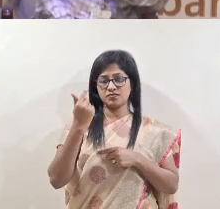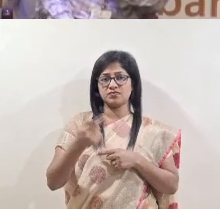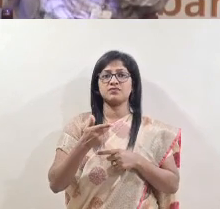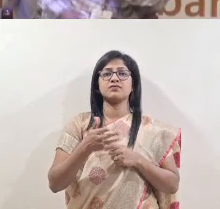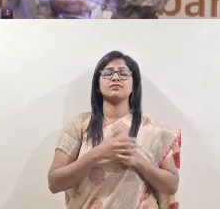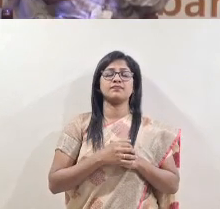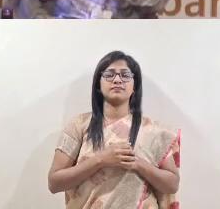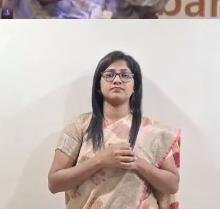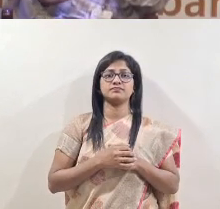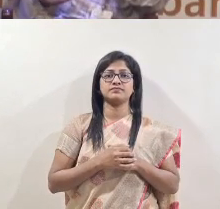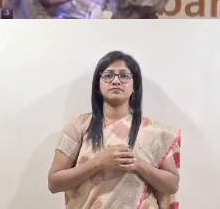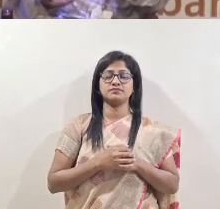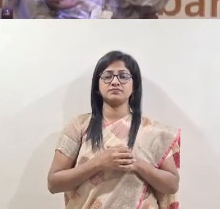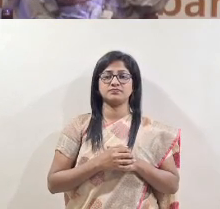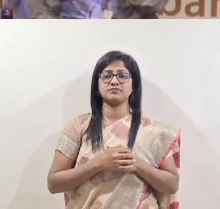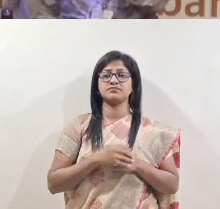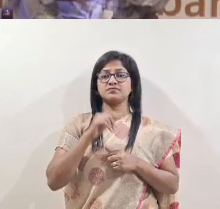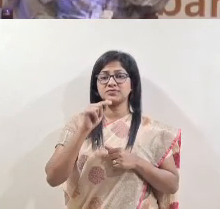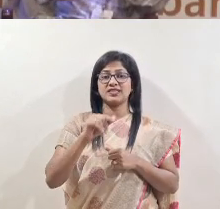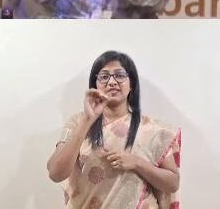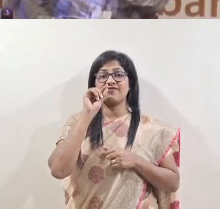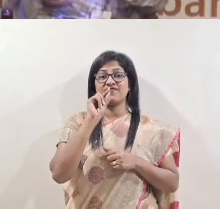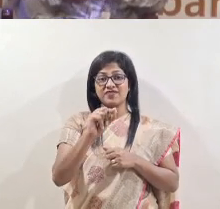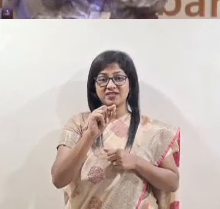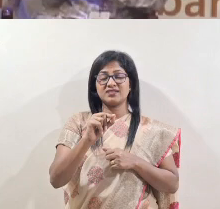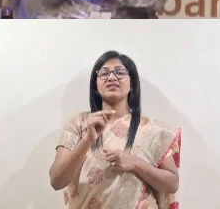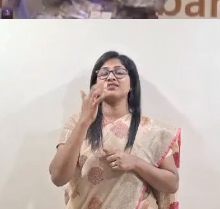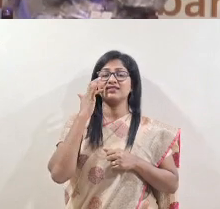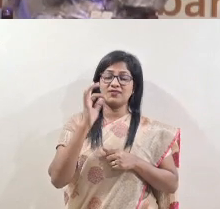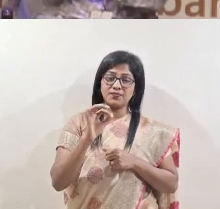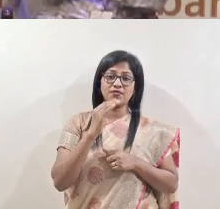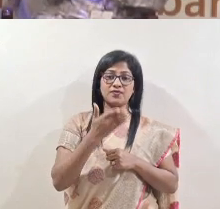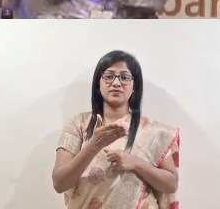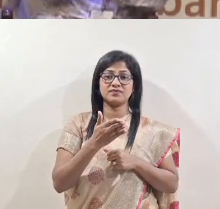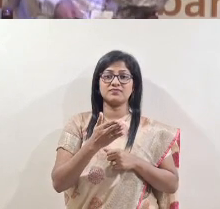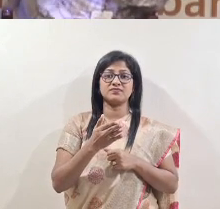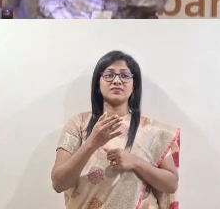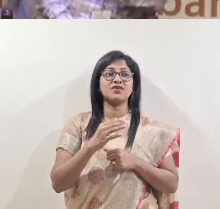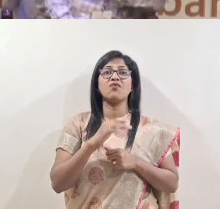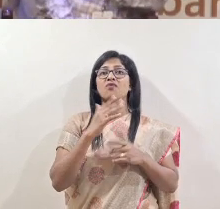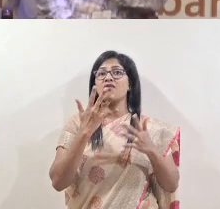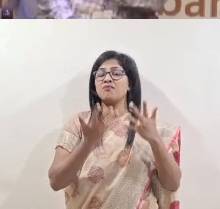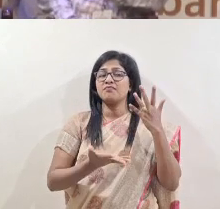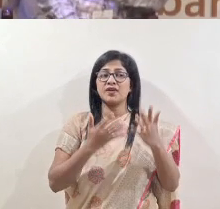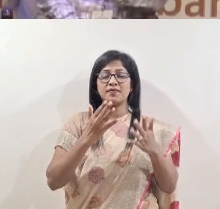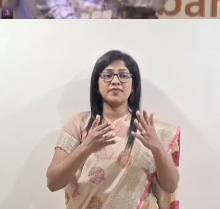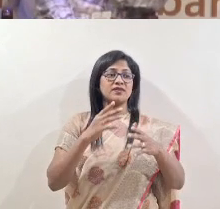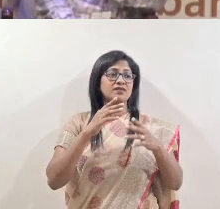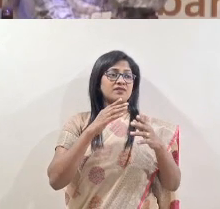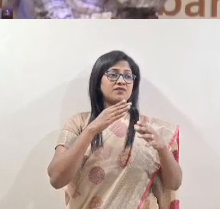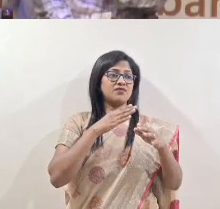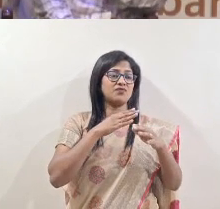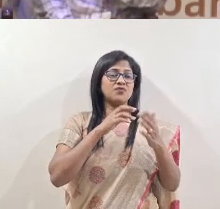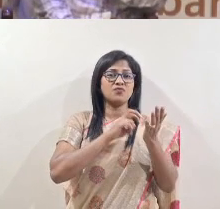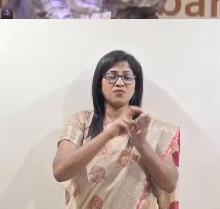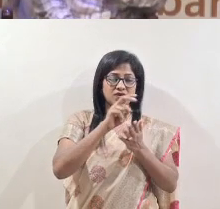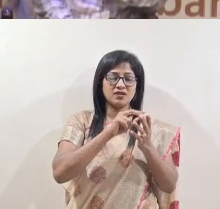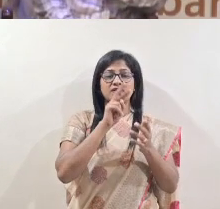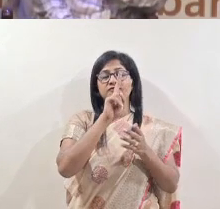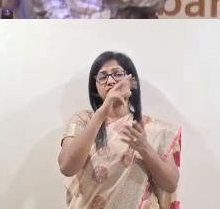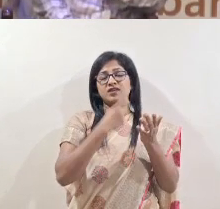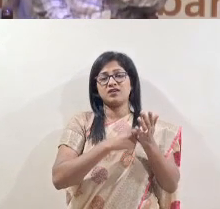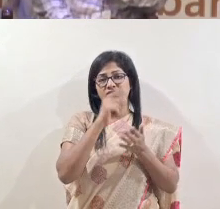then that factor becomes a very important factor as far as the vulnerability of the vulnerable road users is